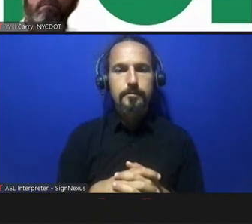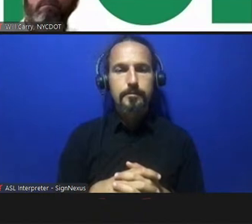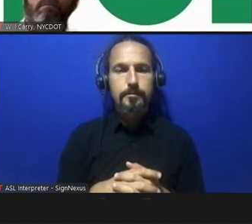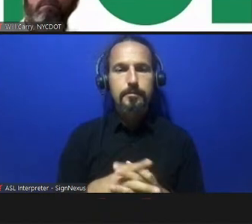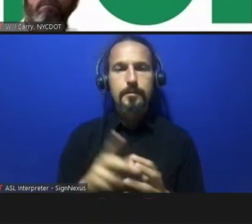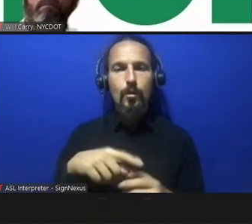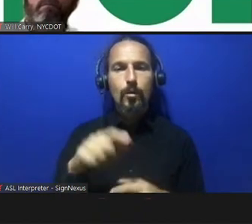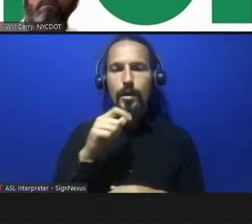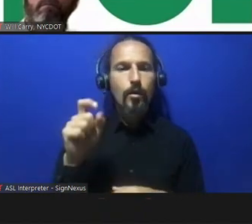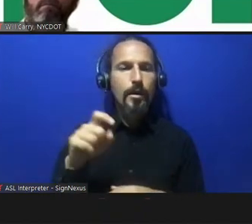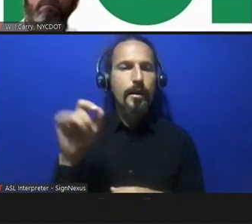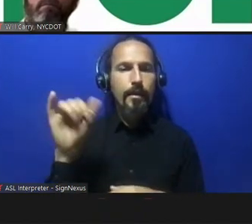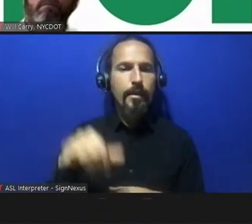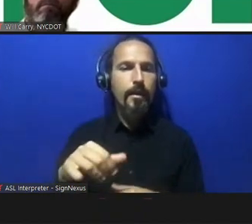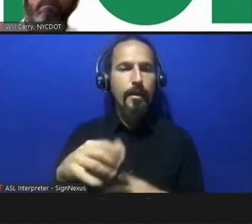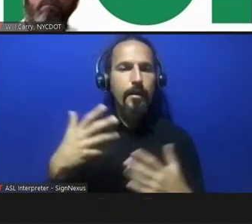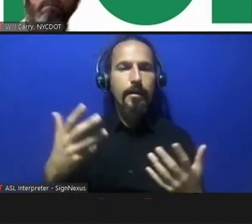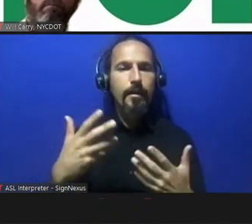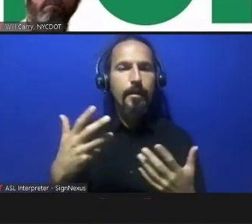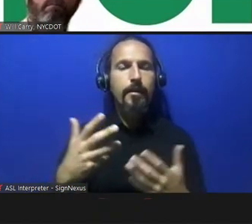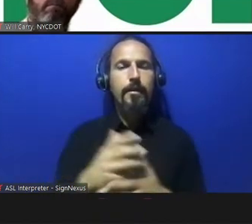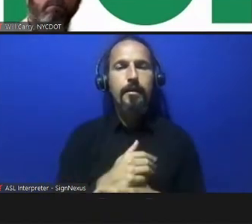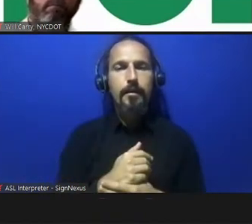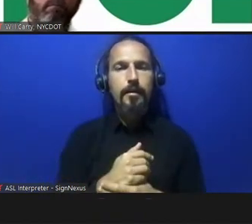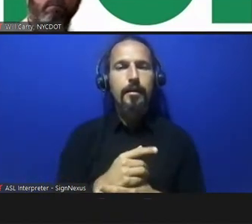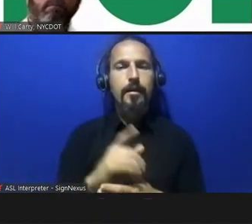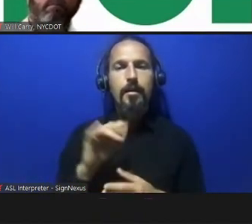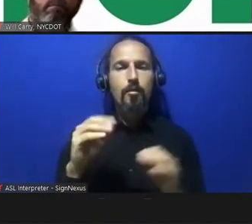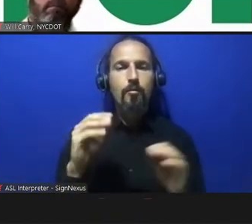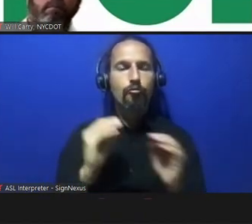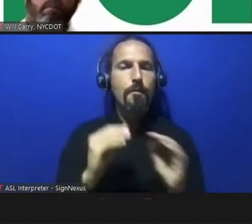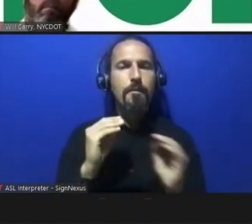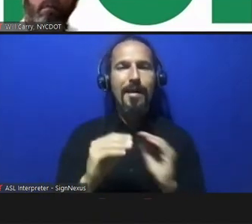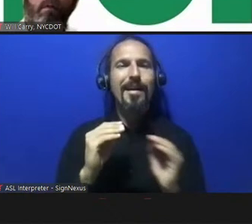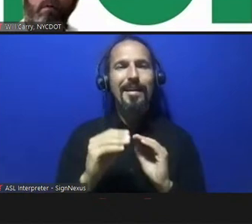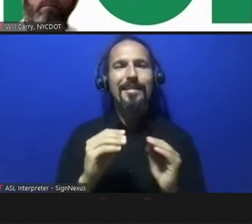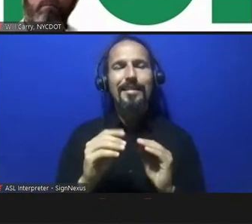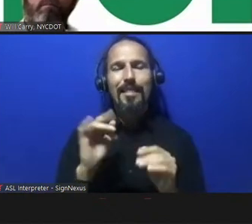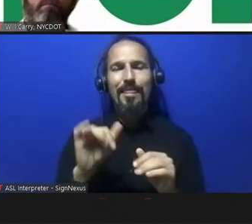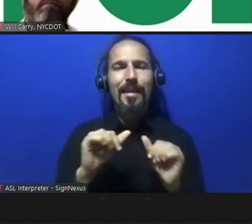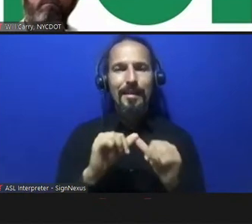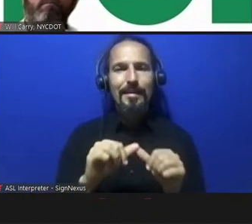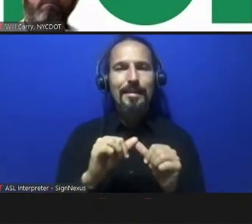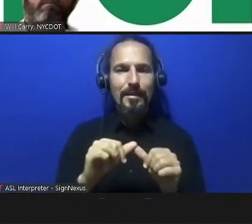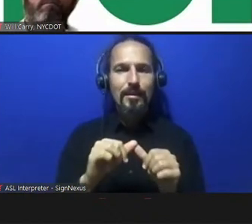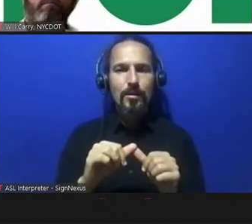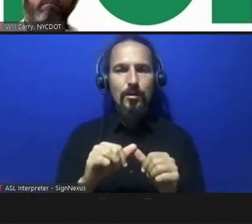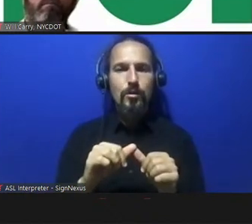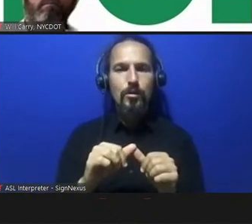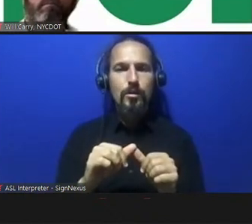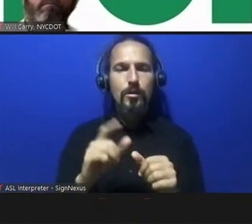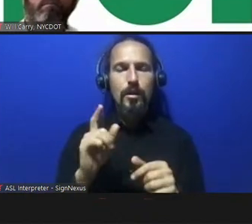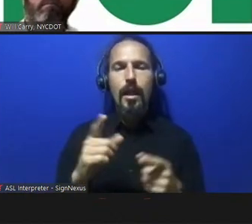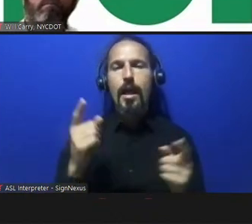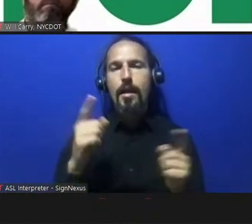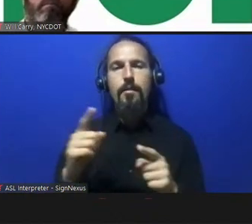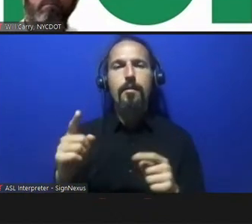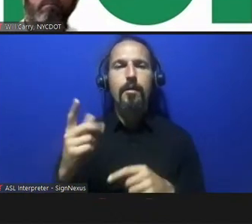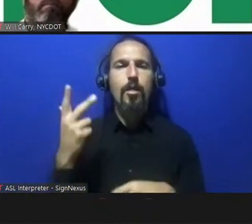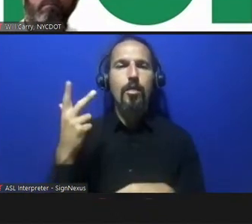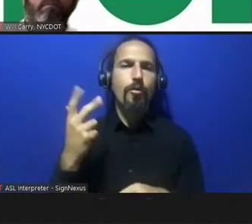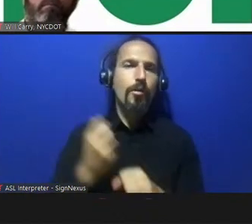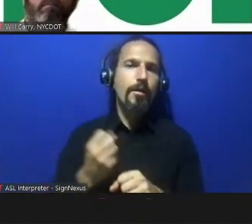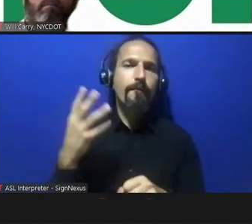don't need um repairs that just continues contin continue to happen every three five